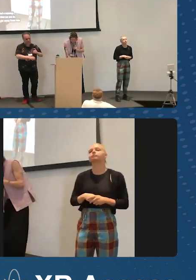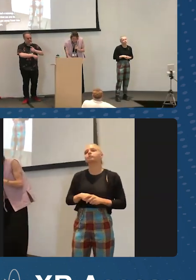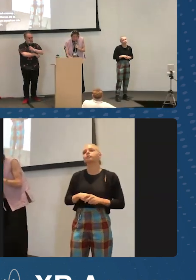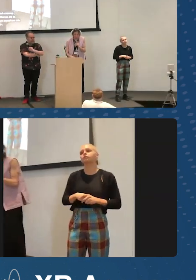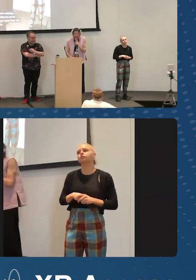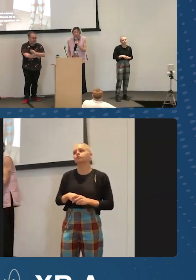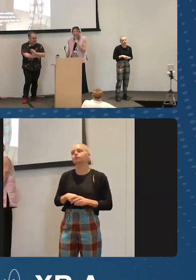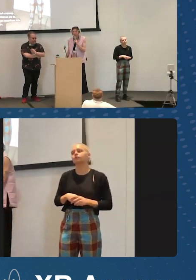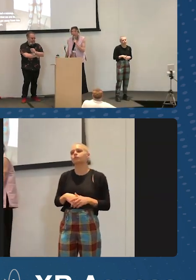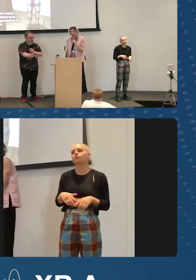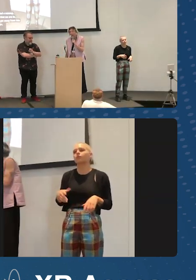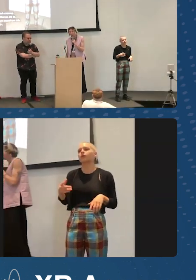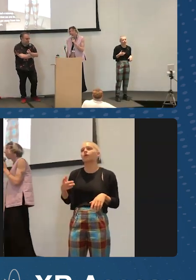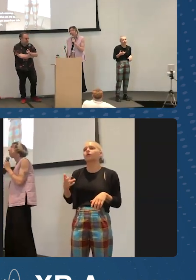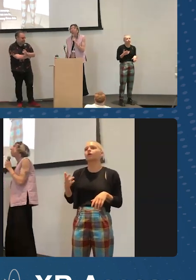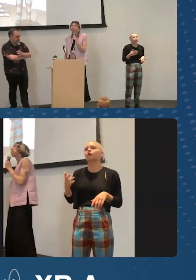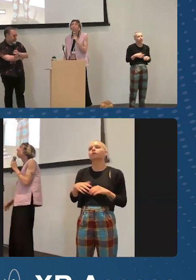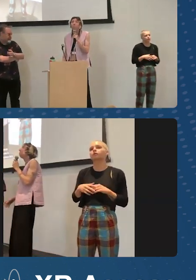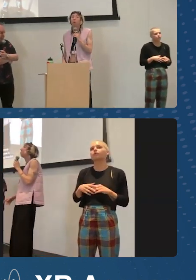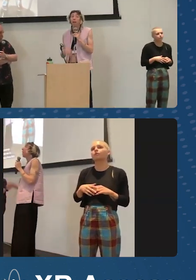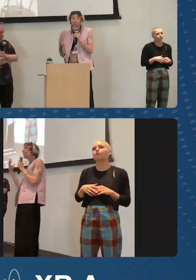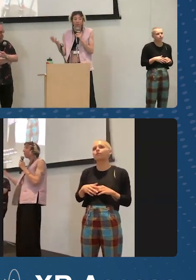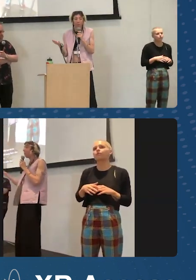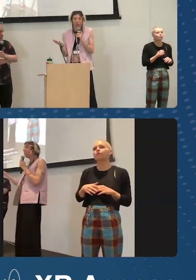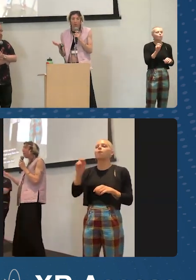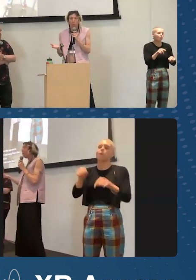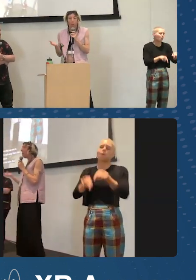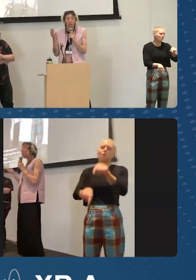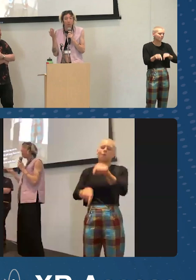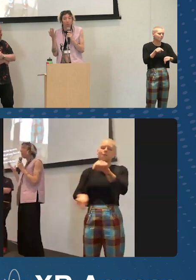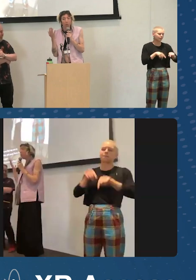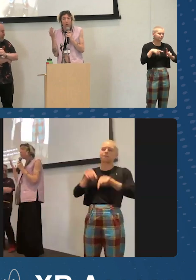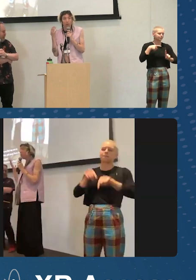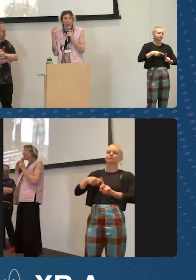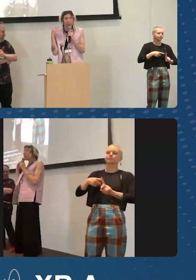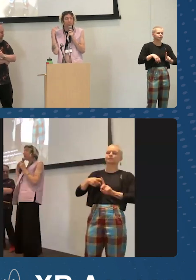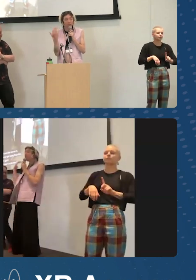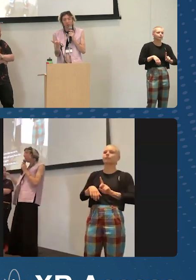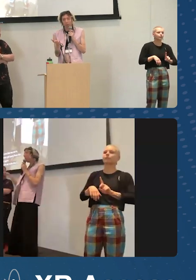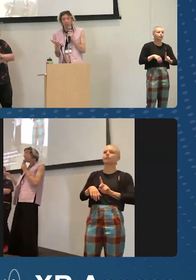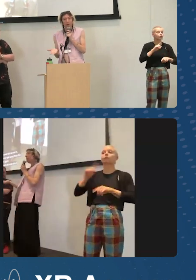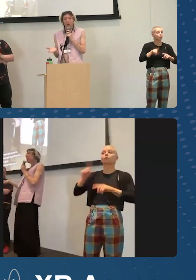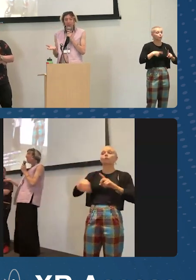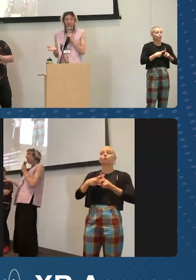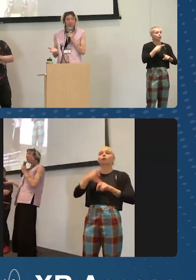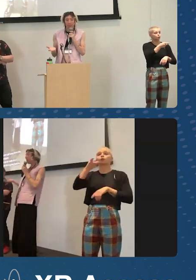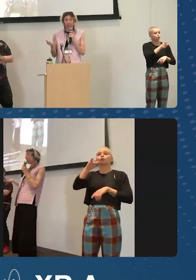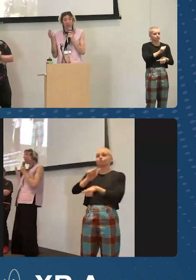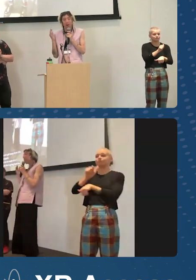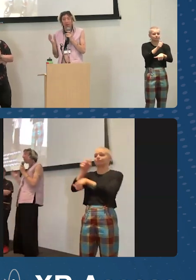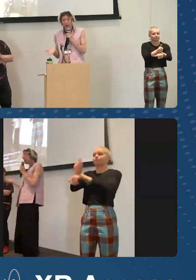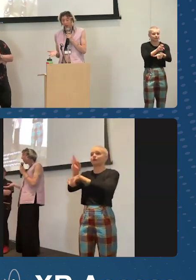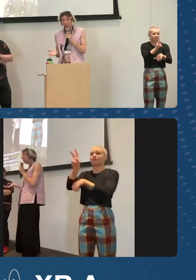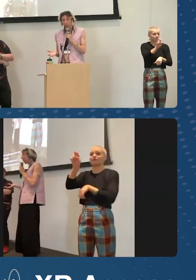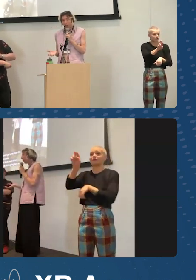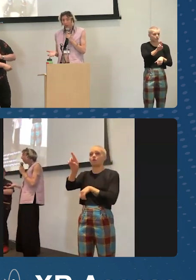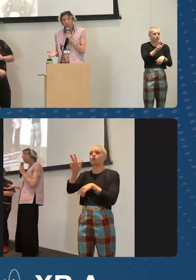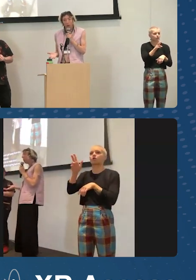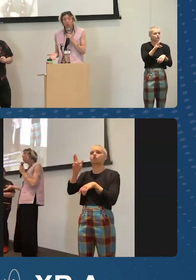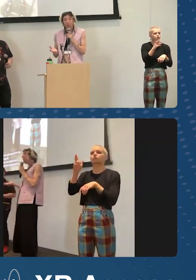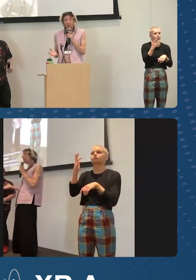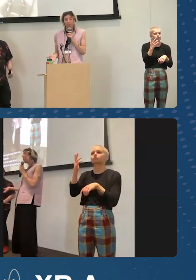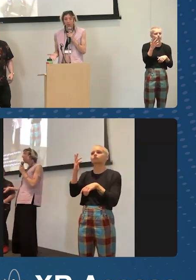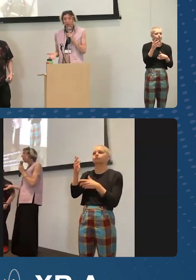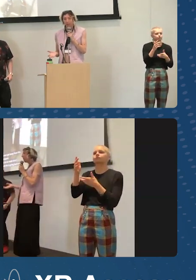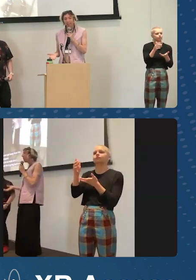is going back to these kind of, right. So when you install a VR piece in an art gallery,